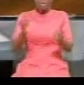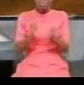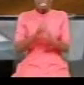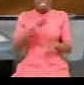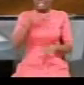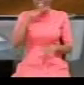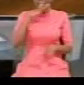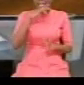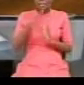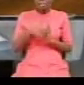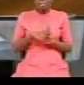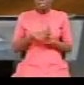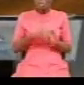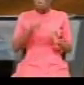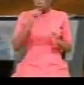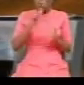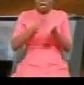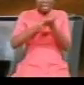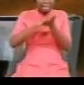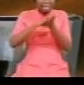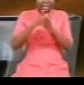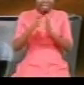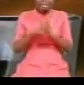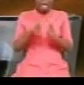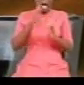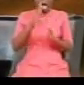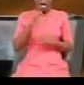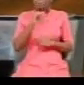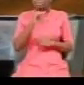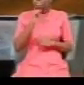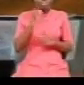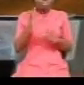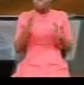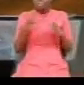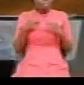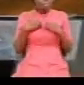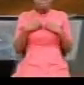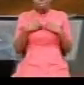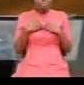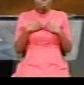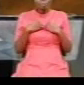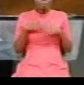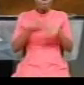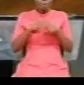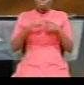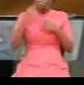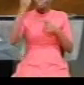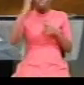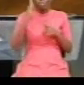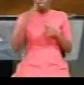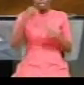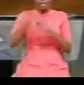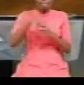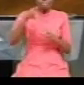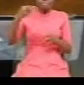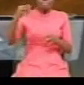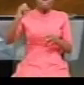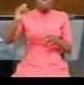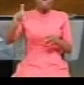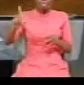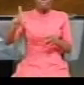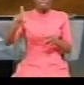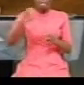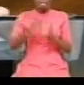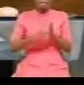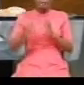defilement, uncleanness, are not acceptable unto God. Philippians chapter 1,